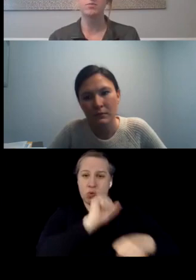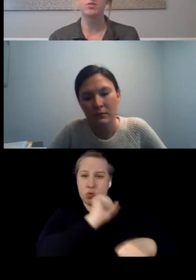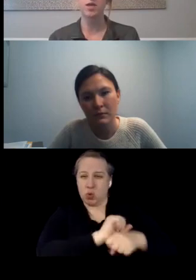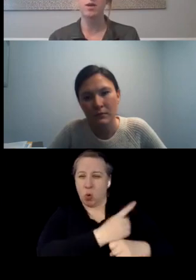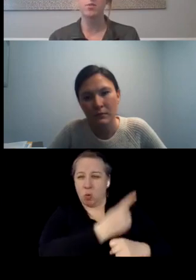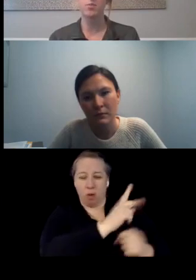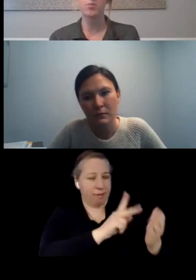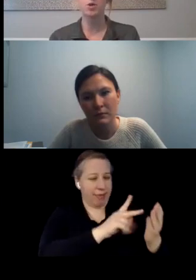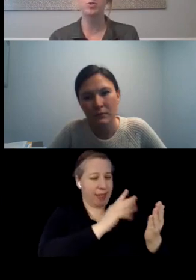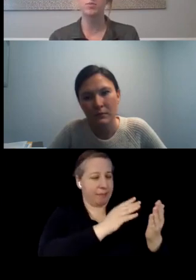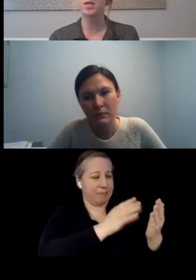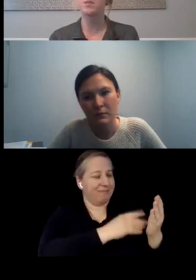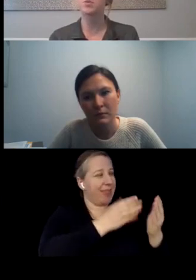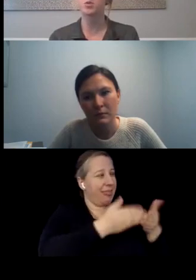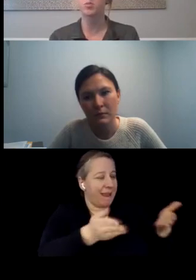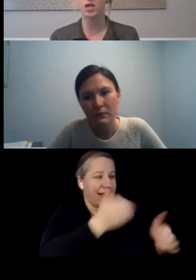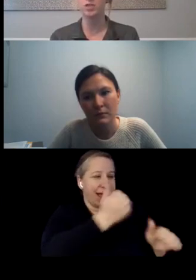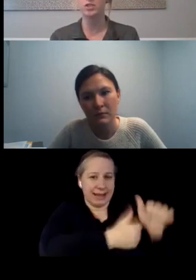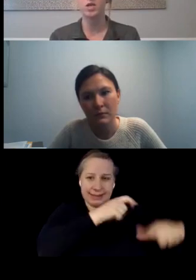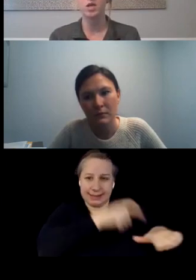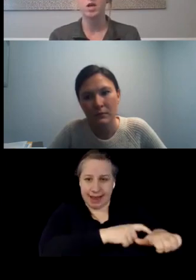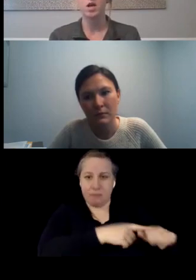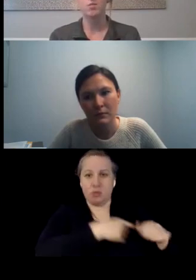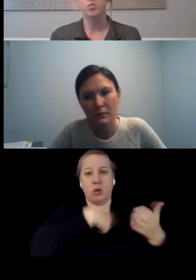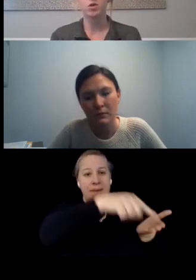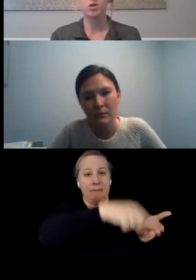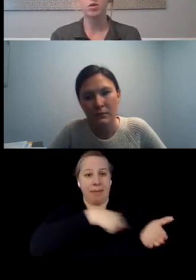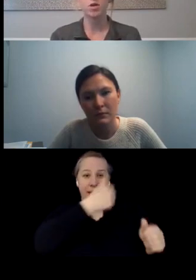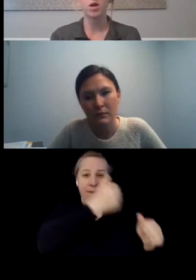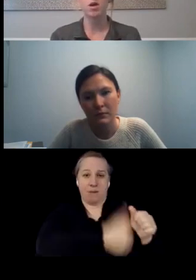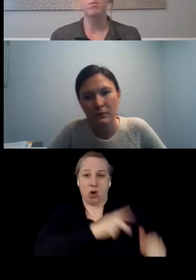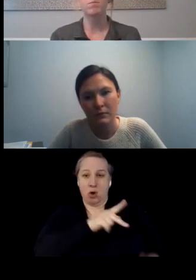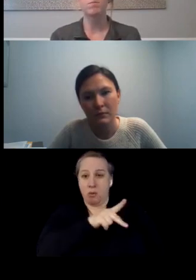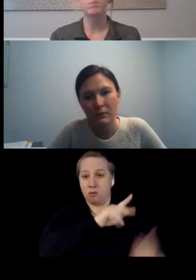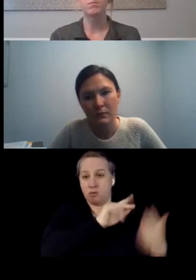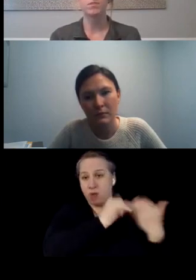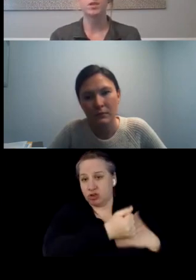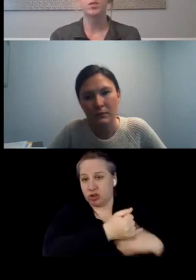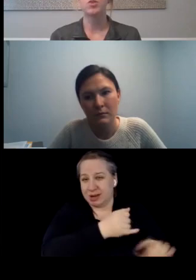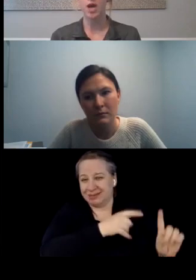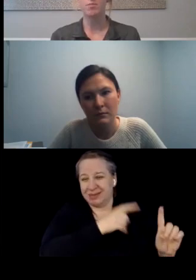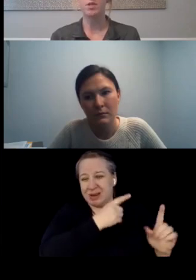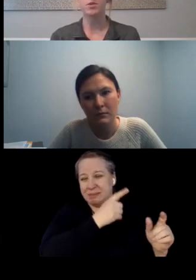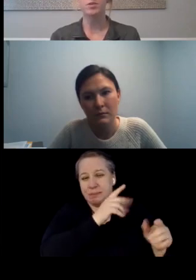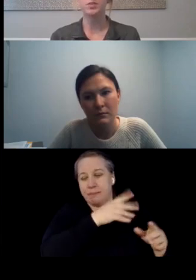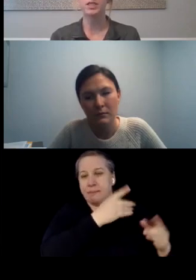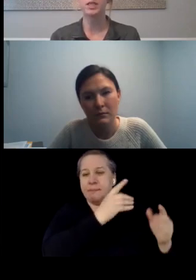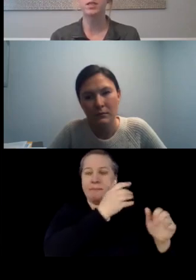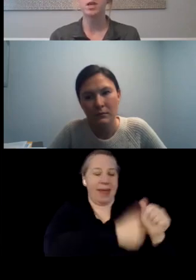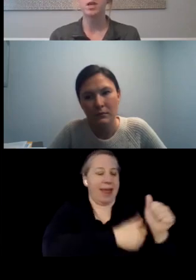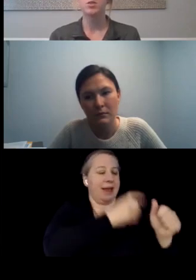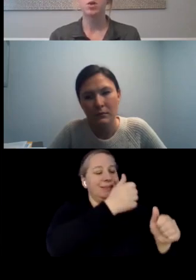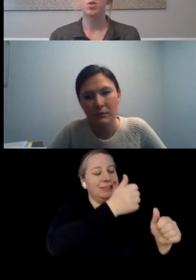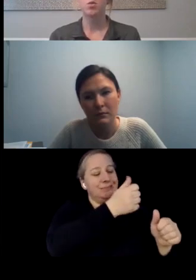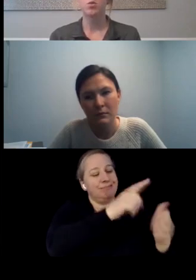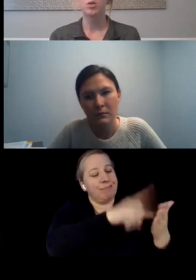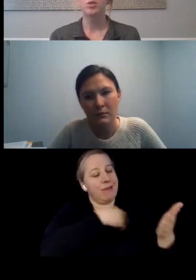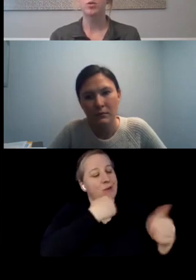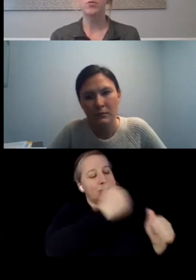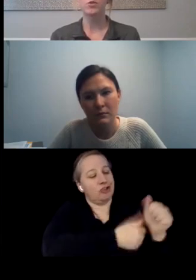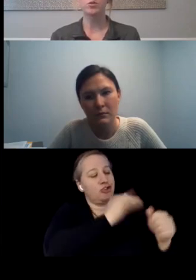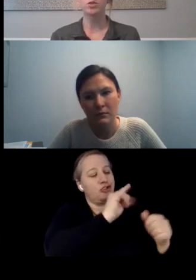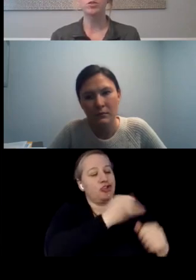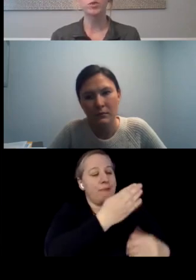project at a time, so that you get paid per project or per job that you're completing.